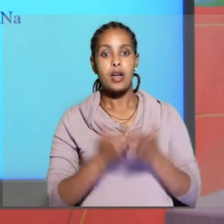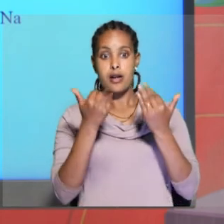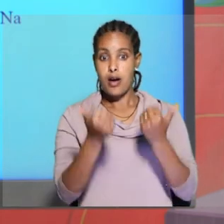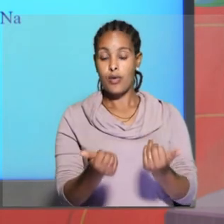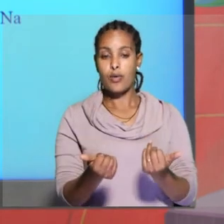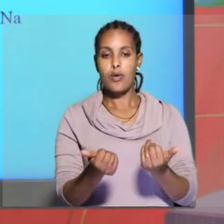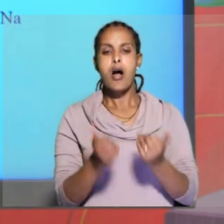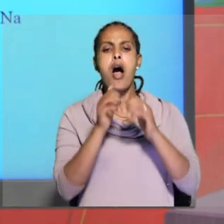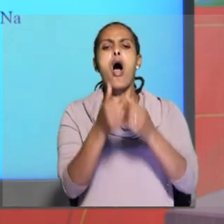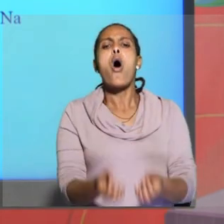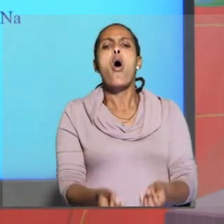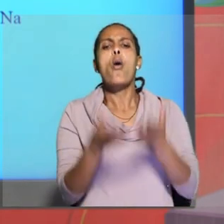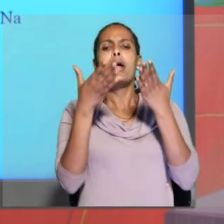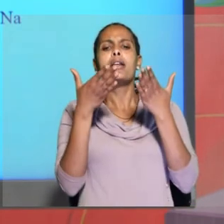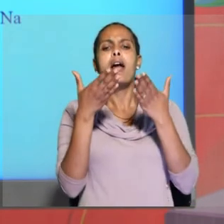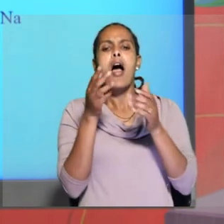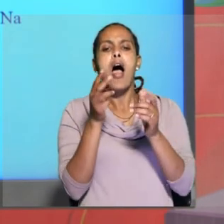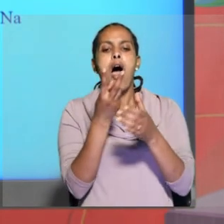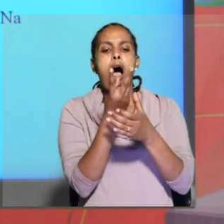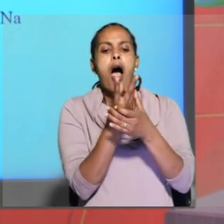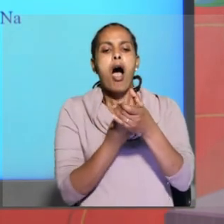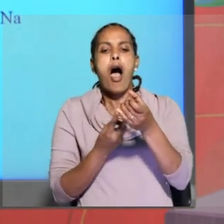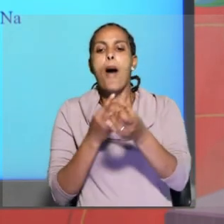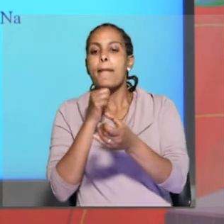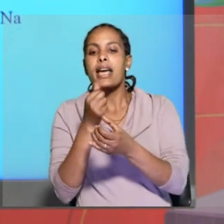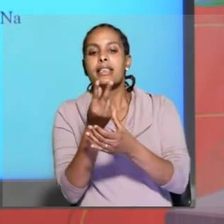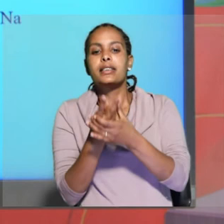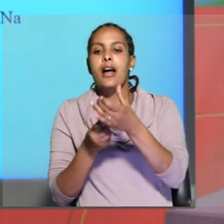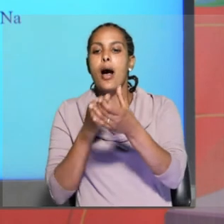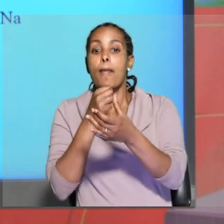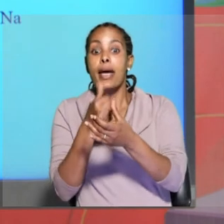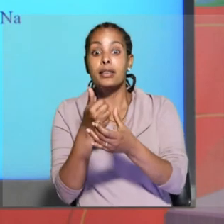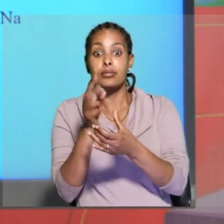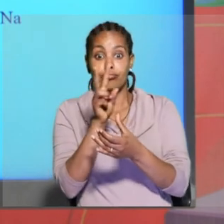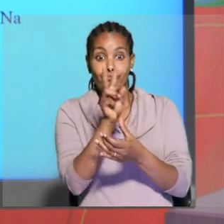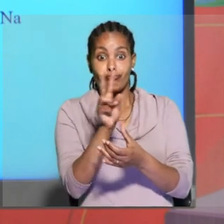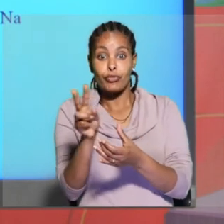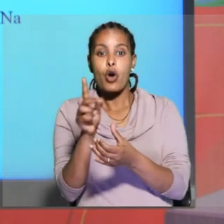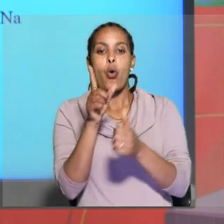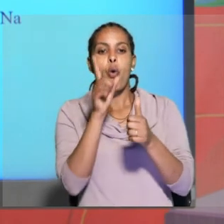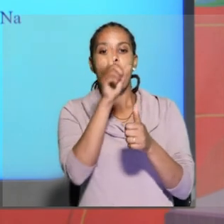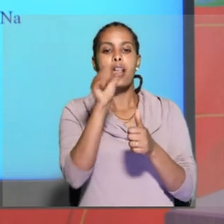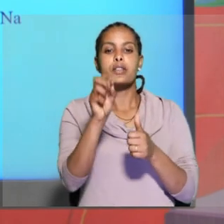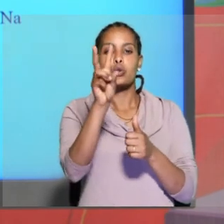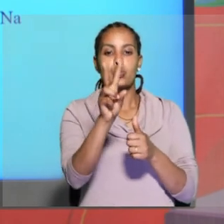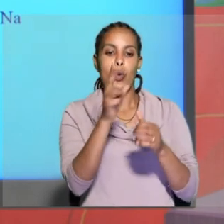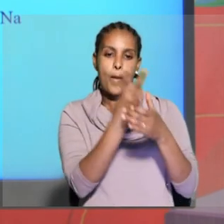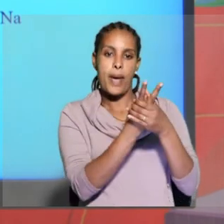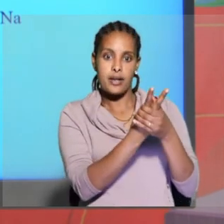Now, how many unpaired electrons are present? You see, 1s2